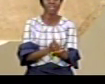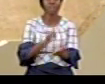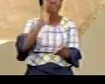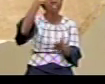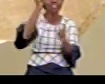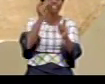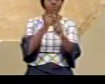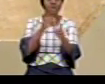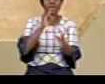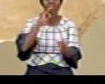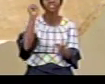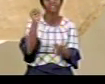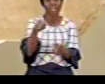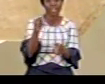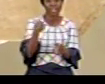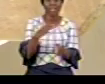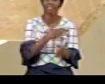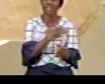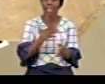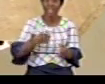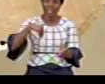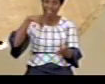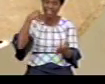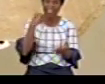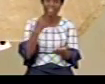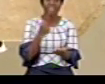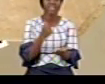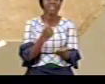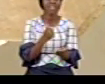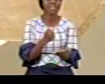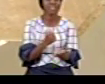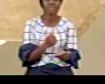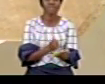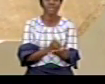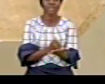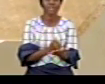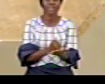amen. His word is yea and